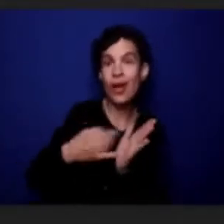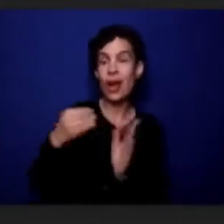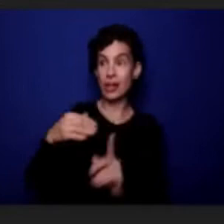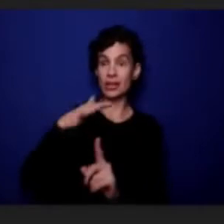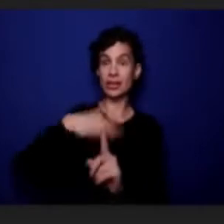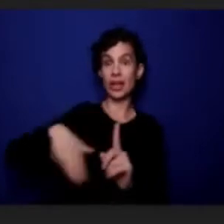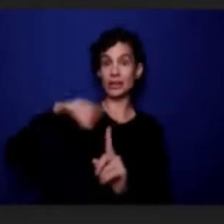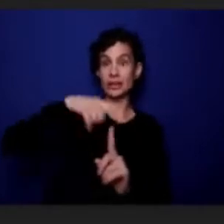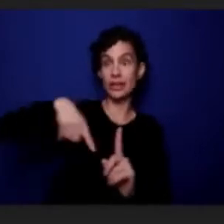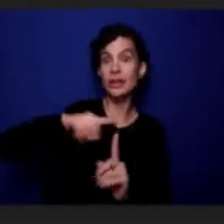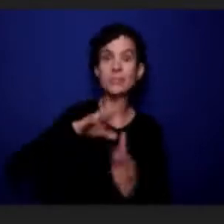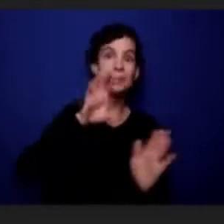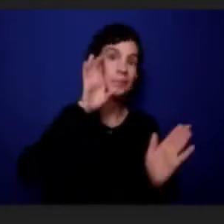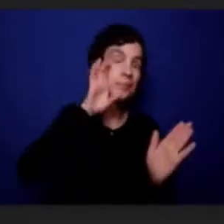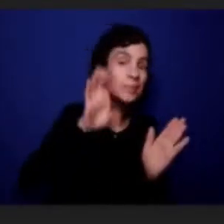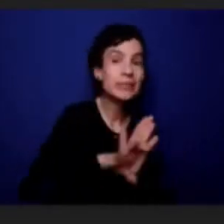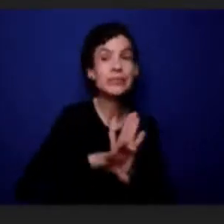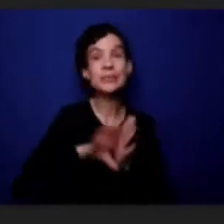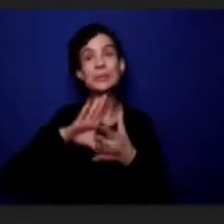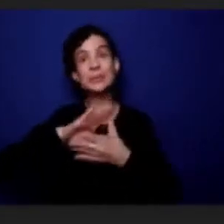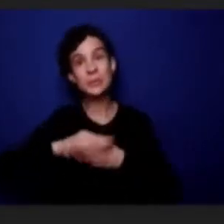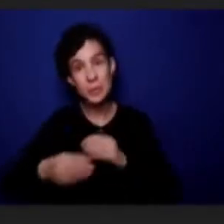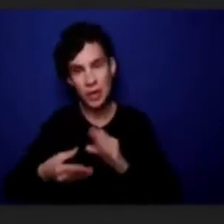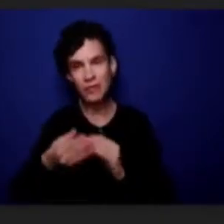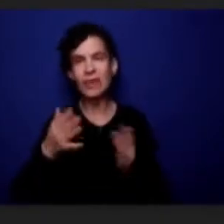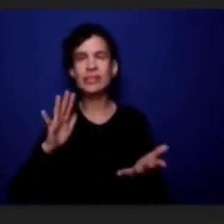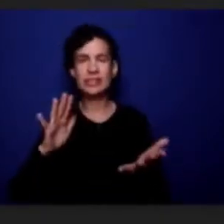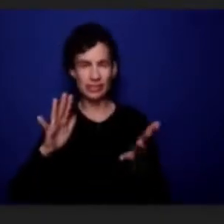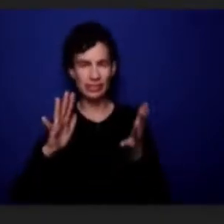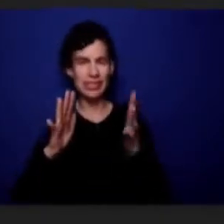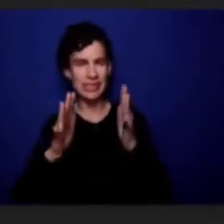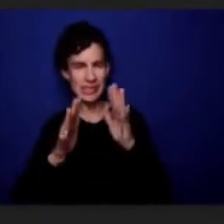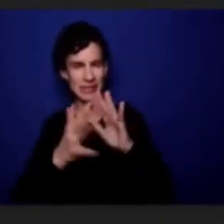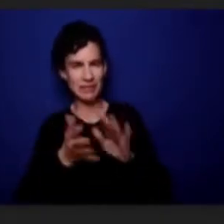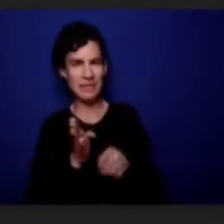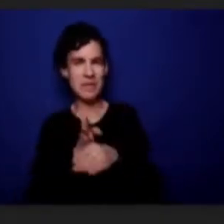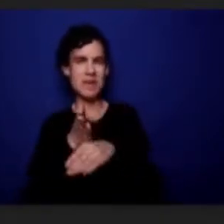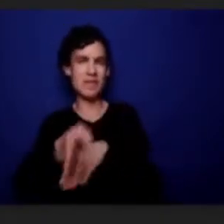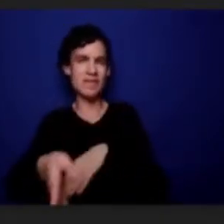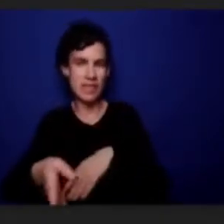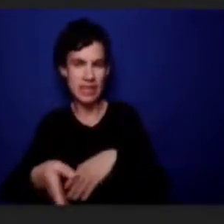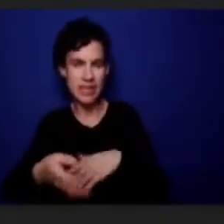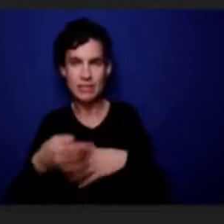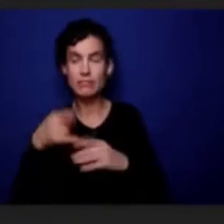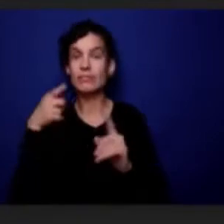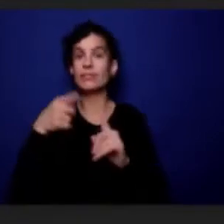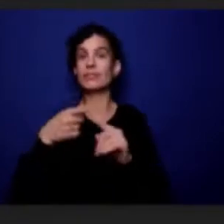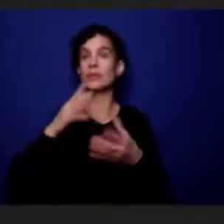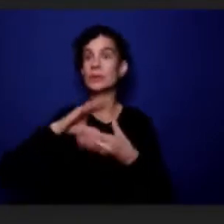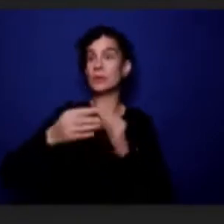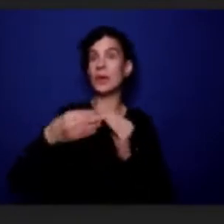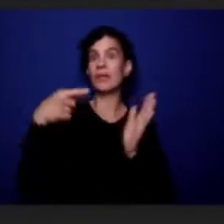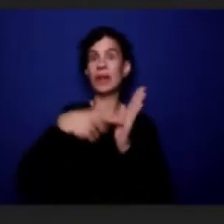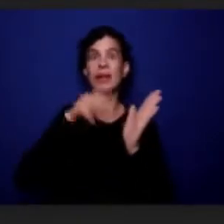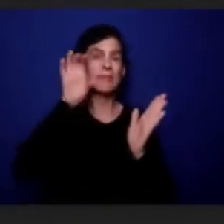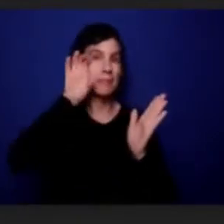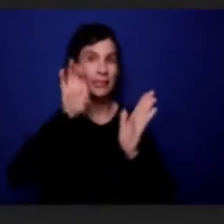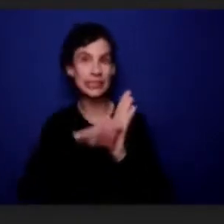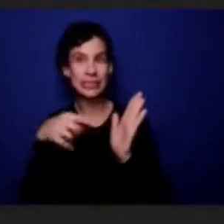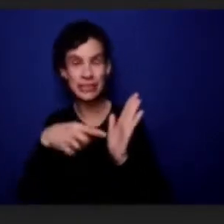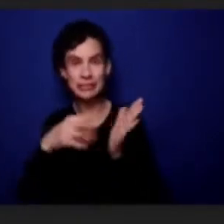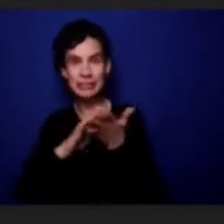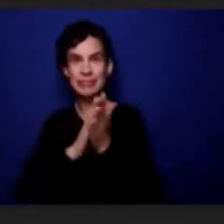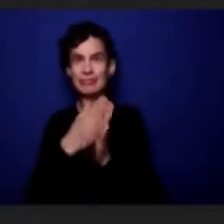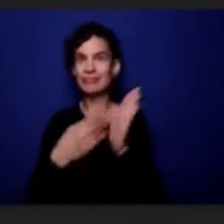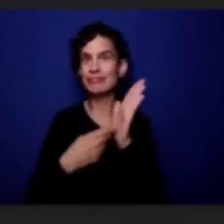who over time are depicted in artworks, and the actual context of the image or the